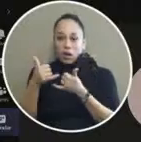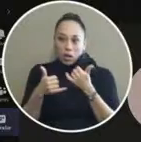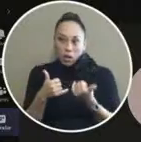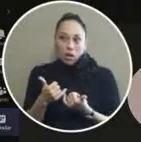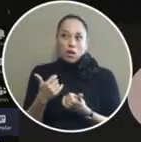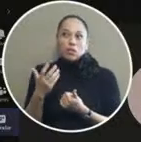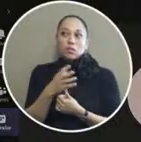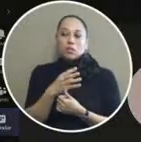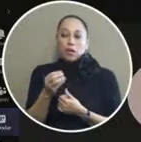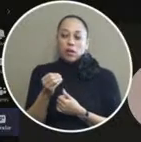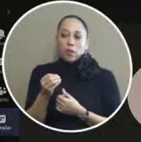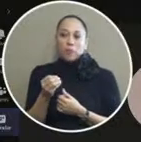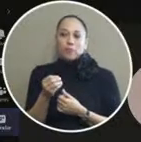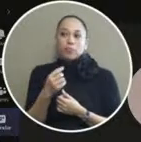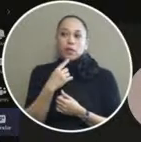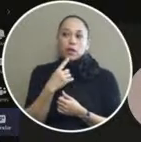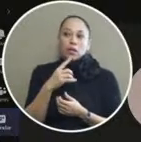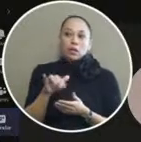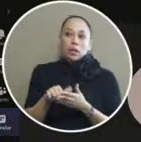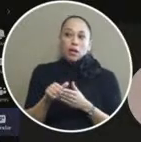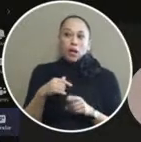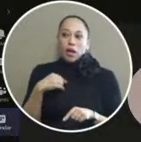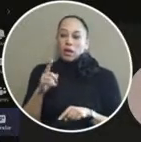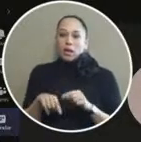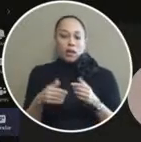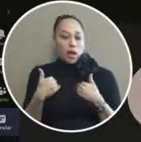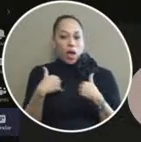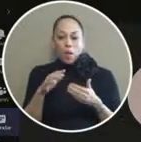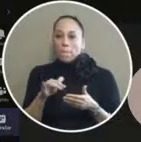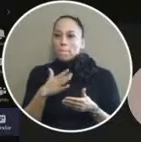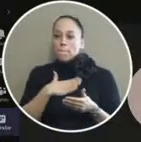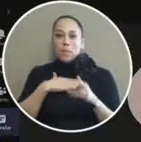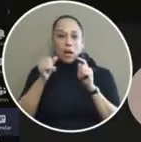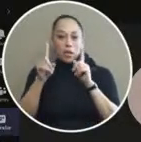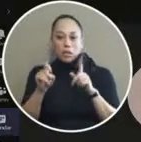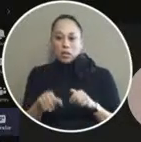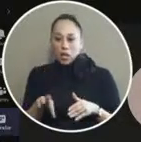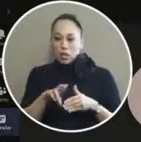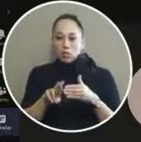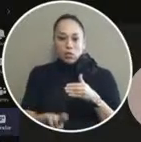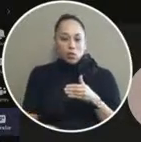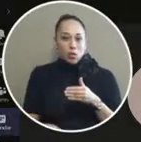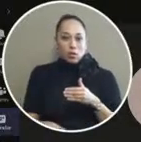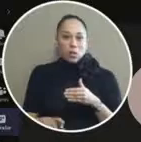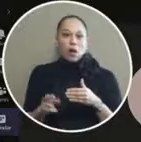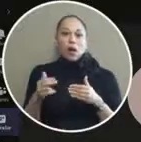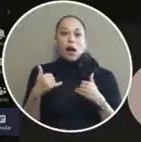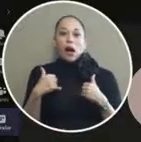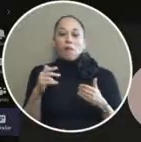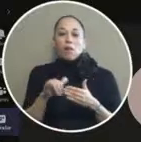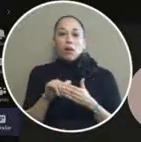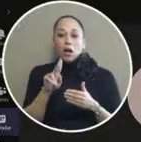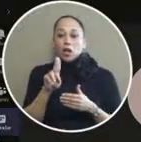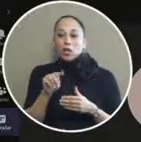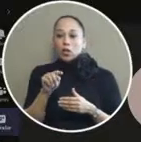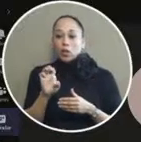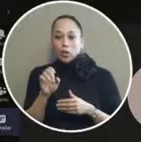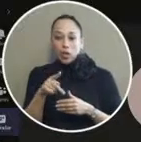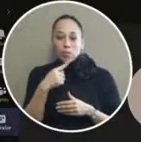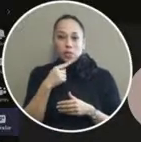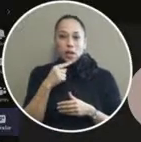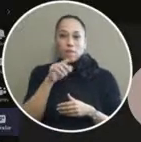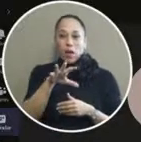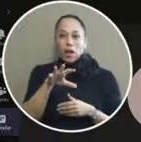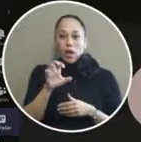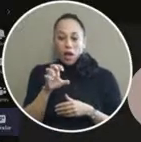are, and others are saying, I can't get my test results back. So that's the enhancement of having UTEP, which is at 500